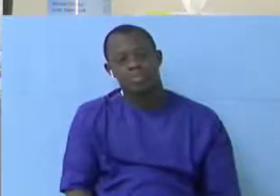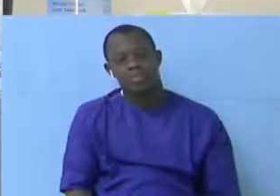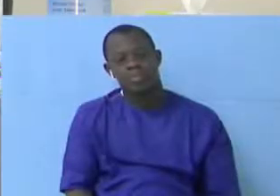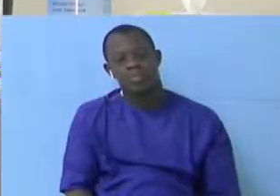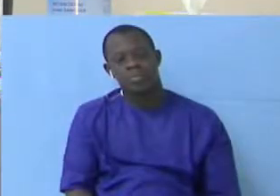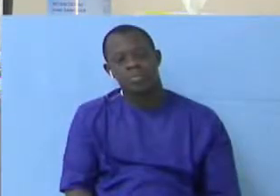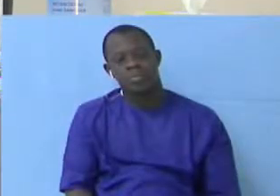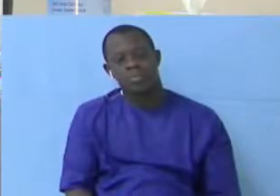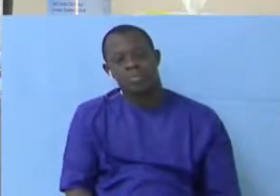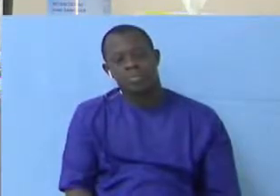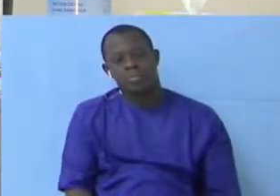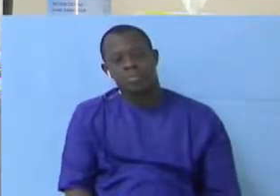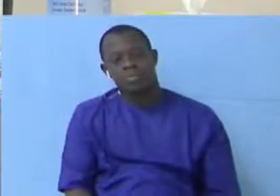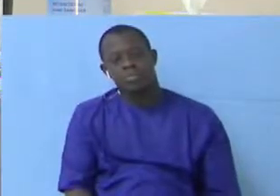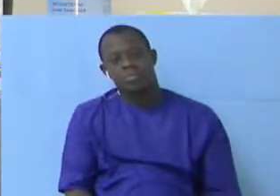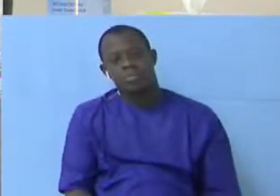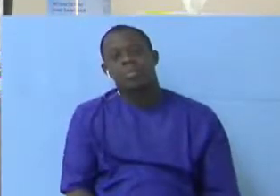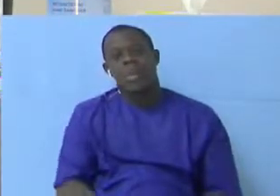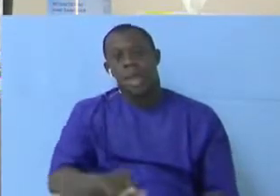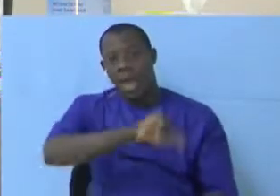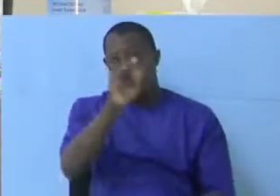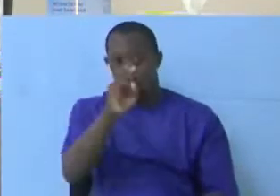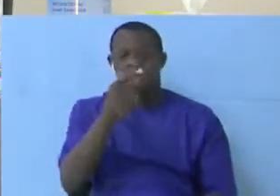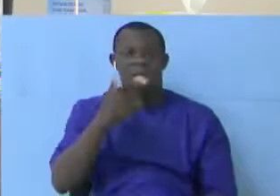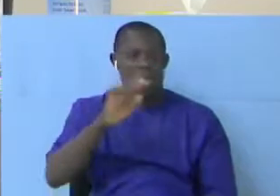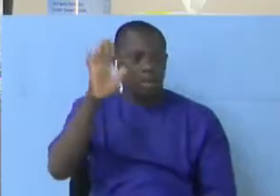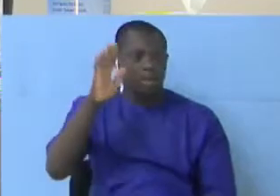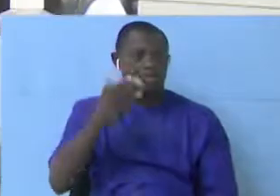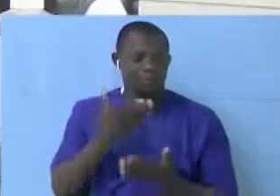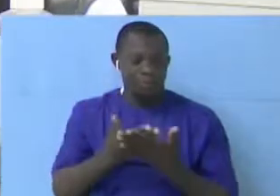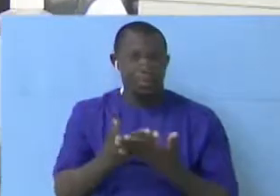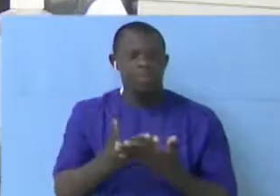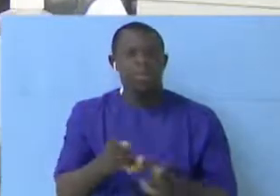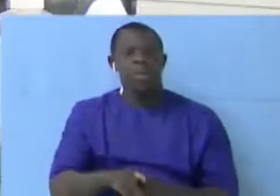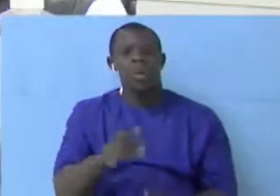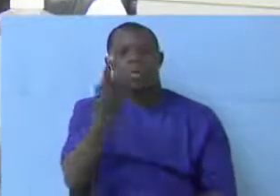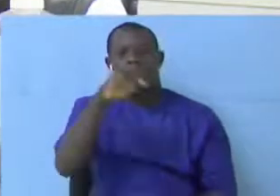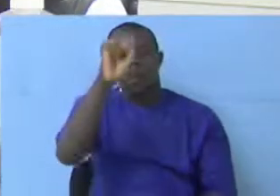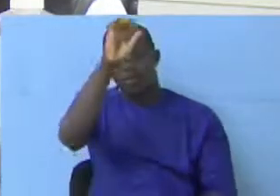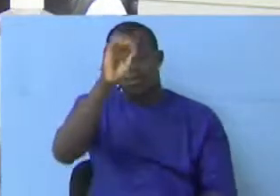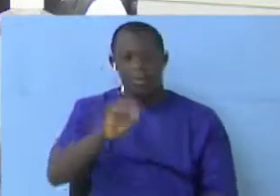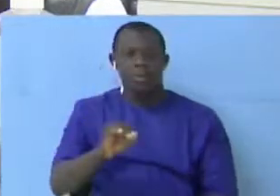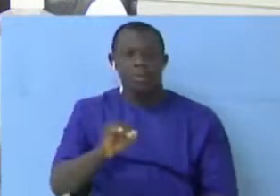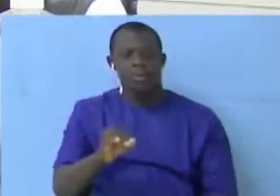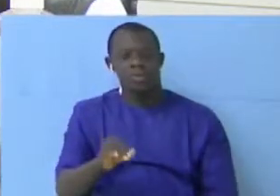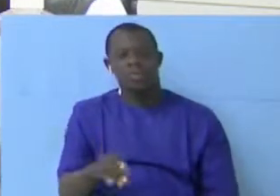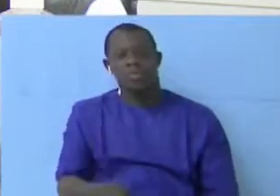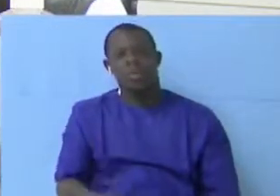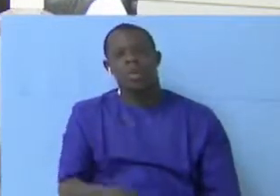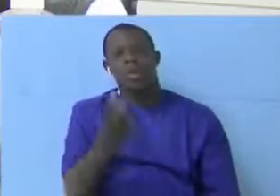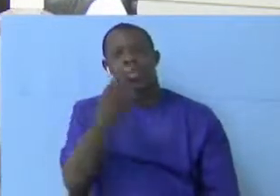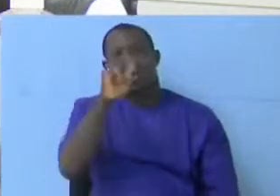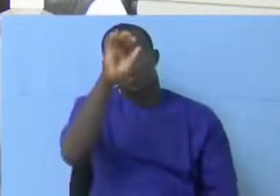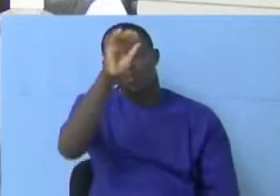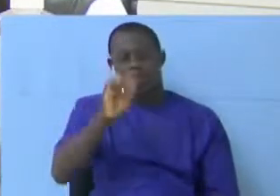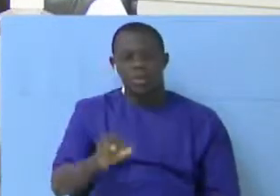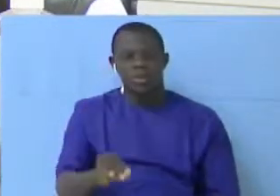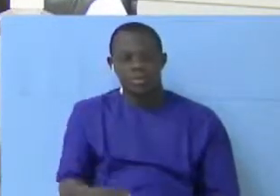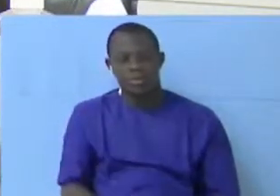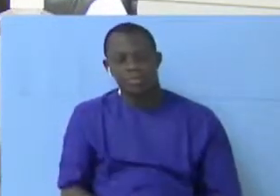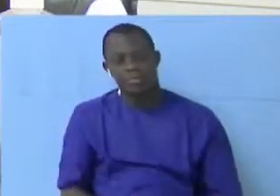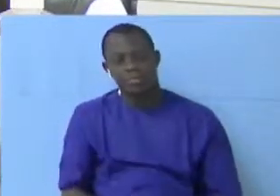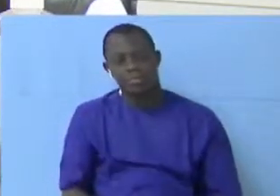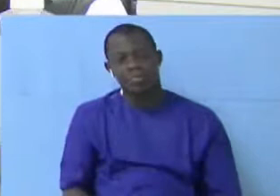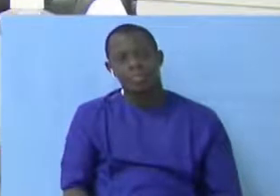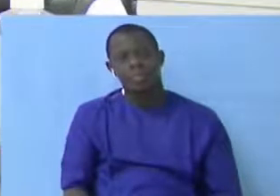beta waro mene be mo tajire yala ba. And you are on the oath. And we be kalole ko 100%. And so this lot came obey